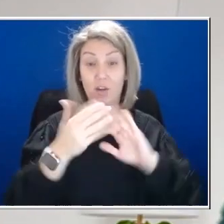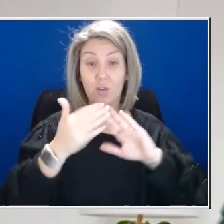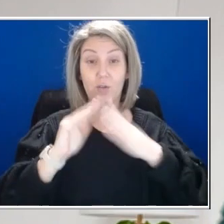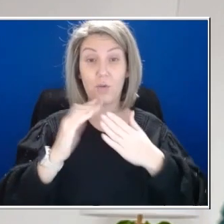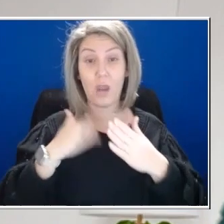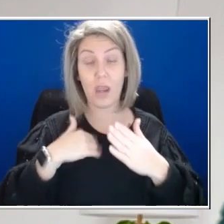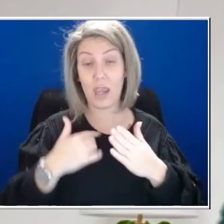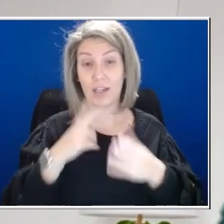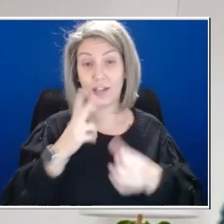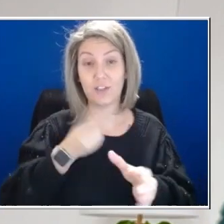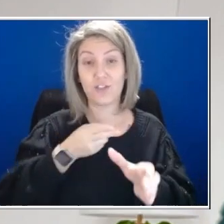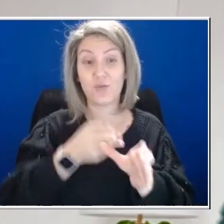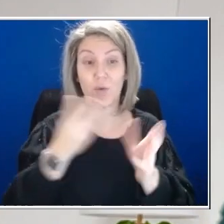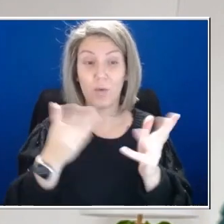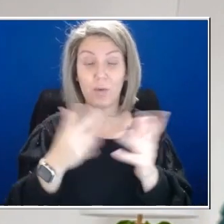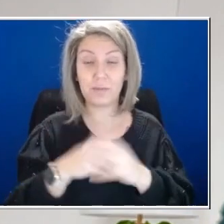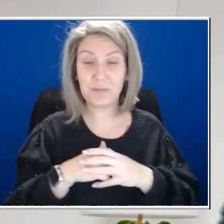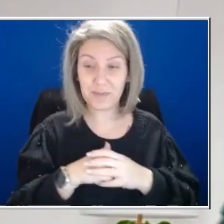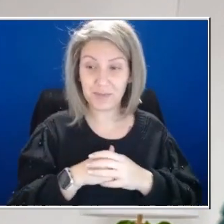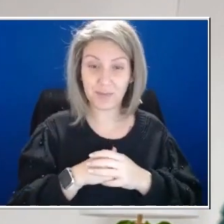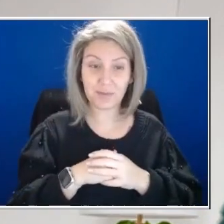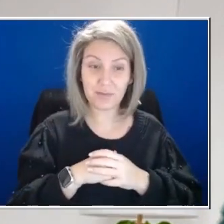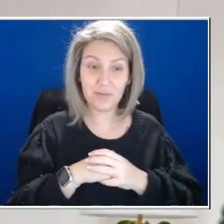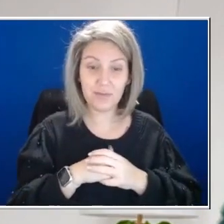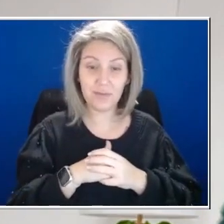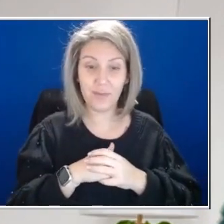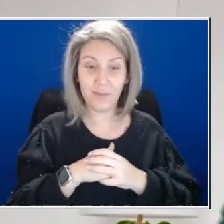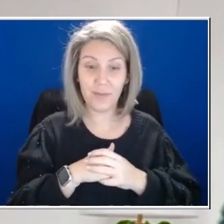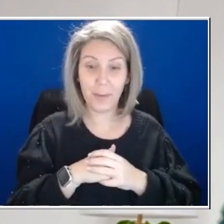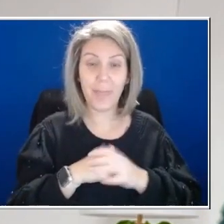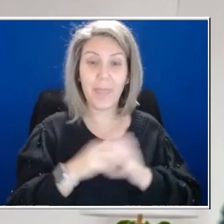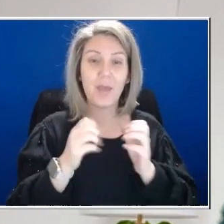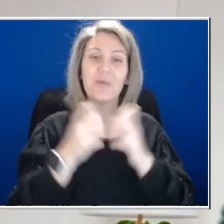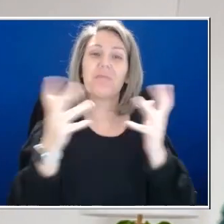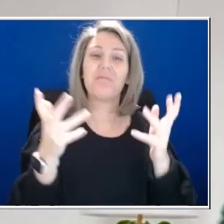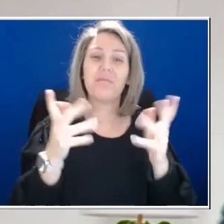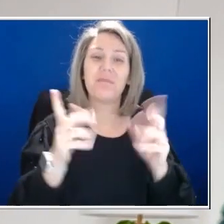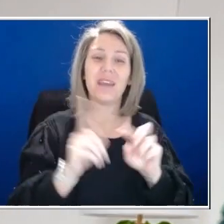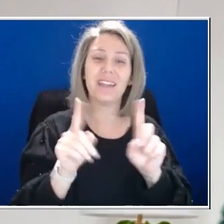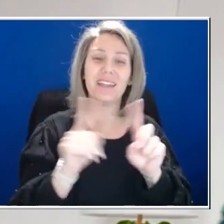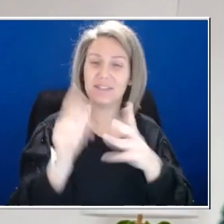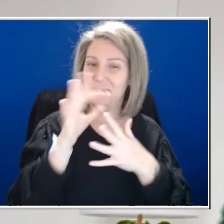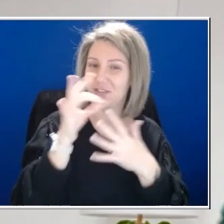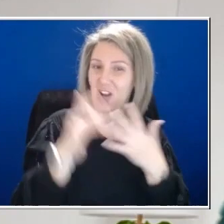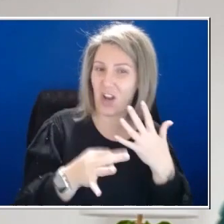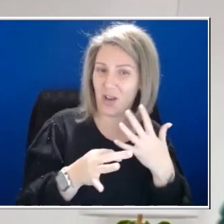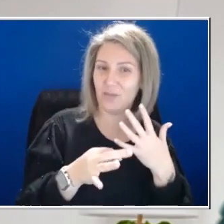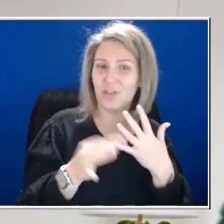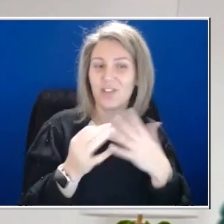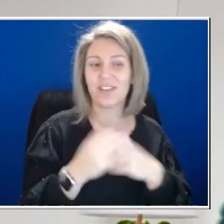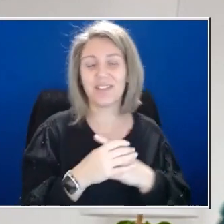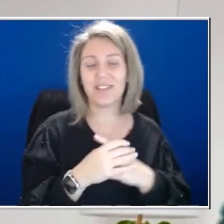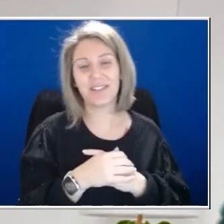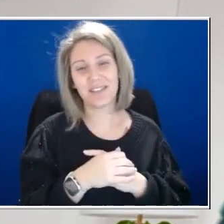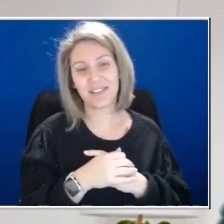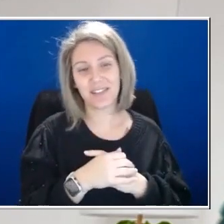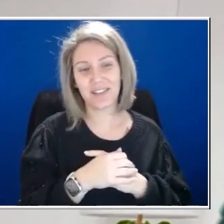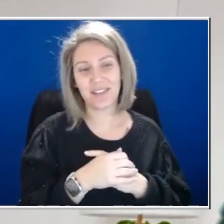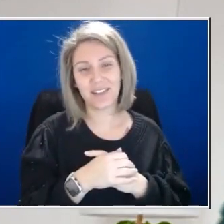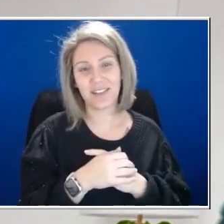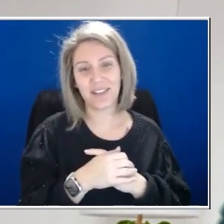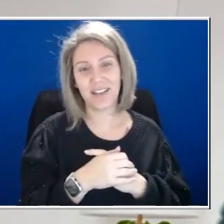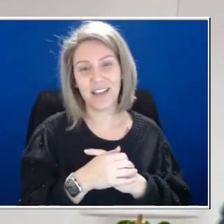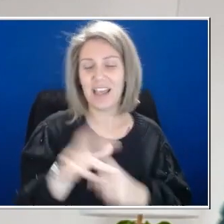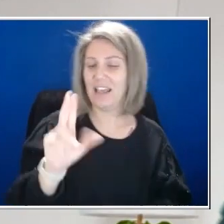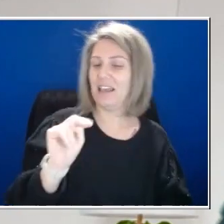joined was there were multiple different options. I mean, there were nutcracker syndrome was